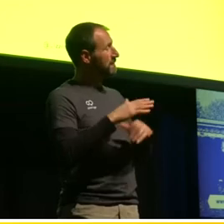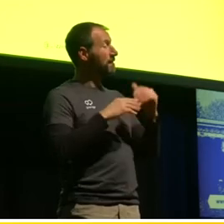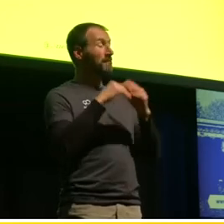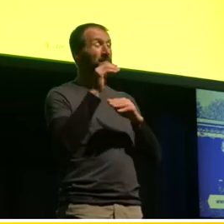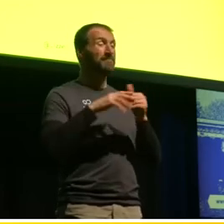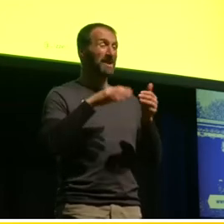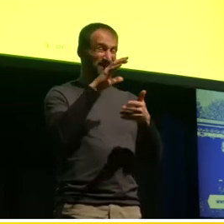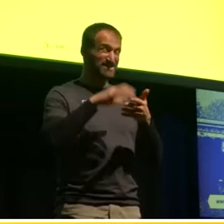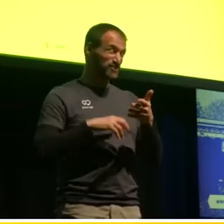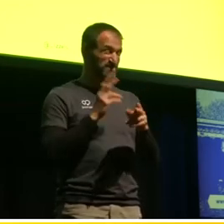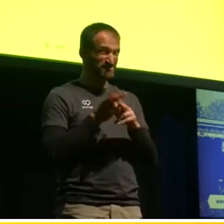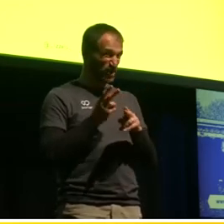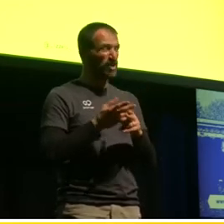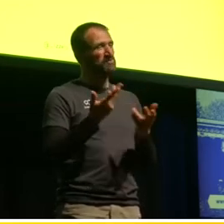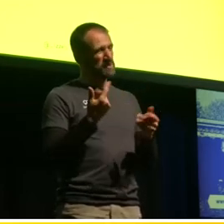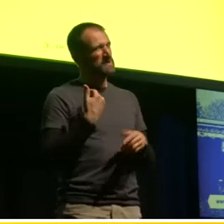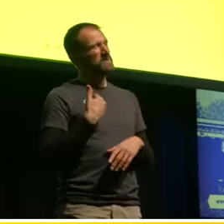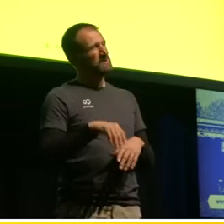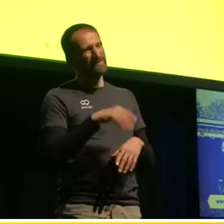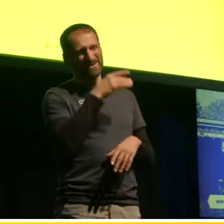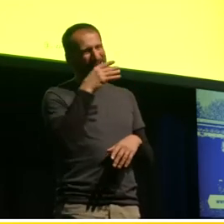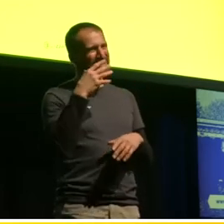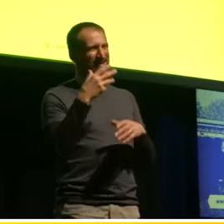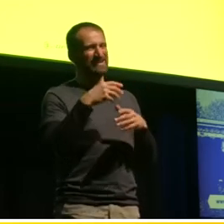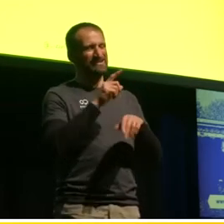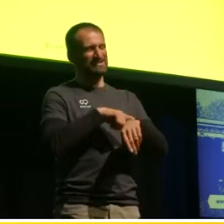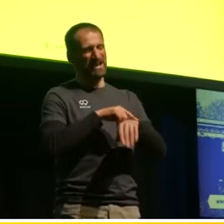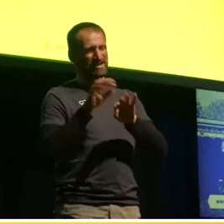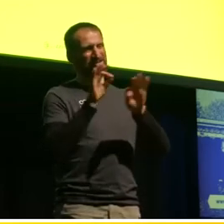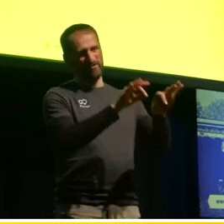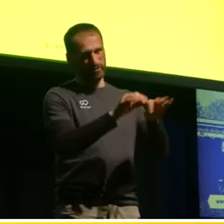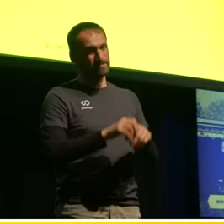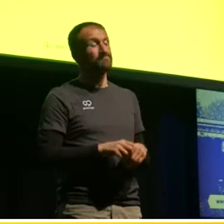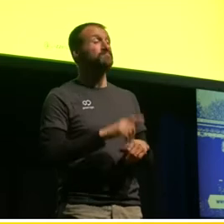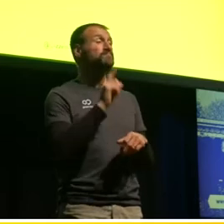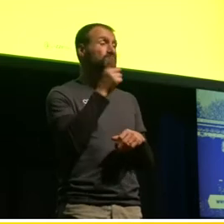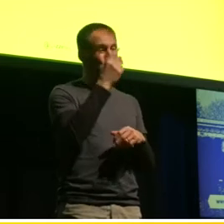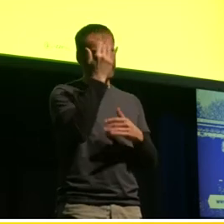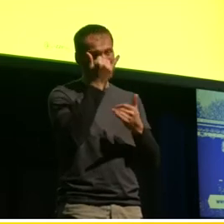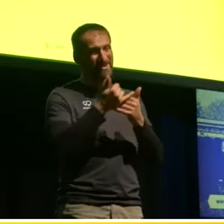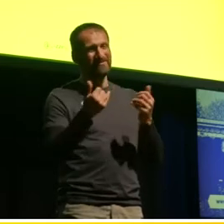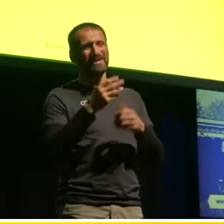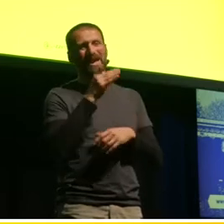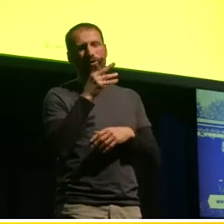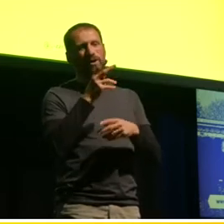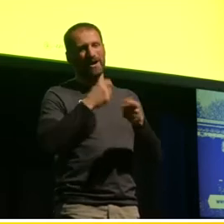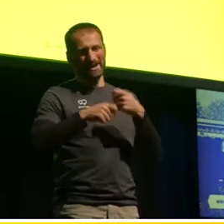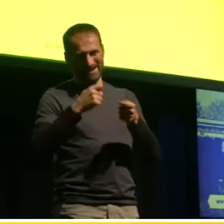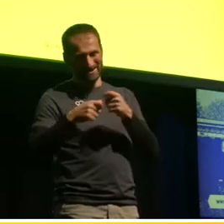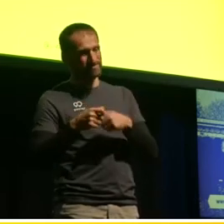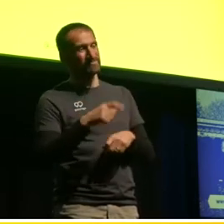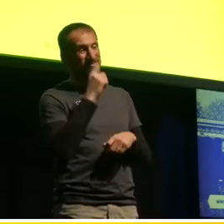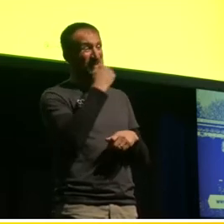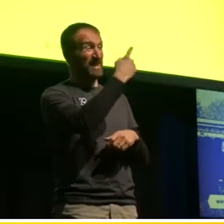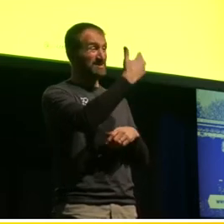lot of our time went in there. You need error handling. So if one page can't be or is not available,